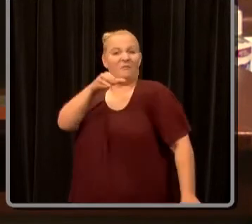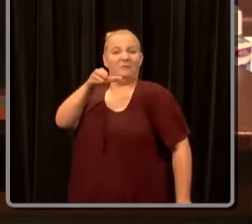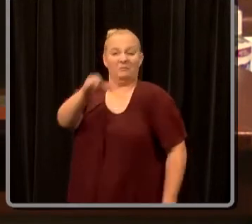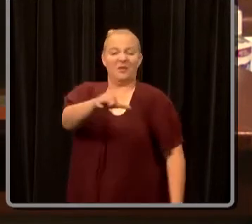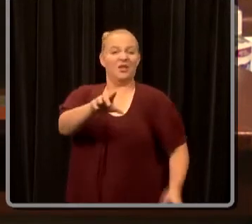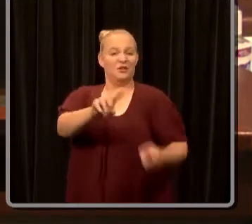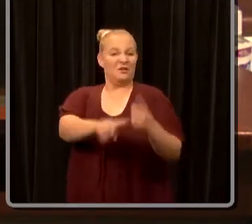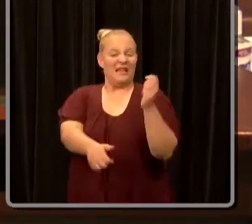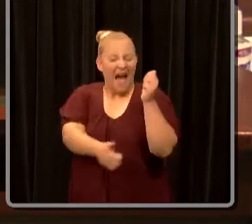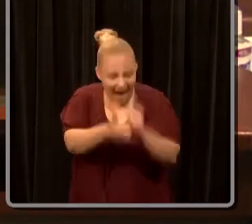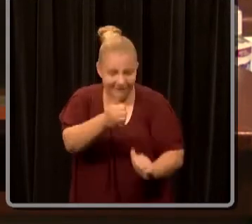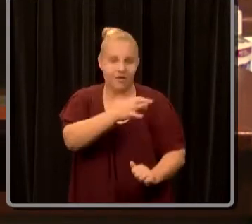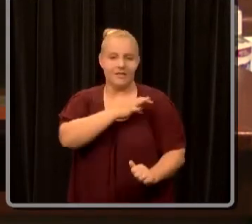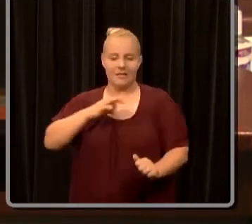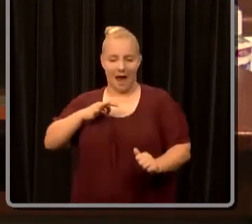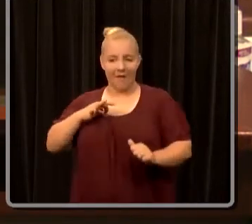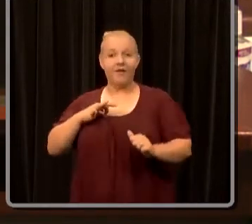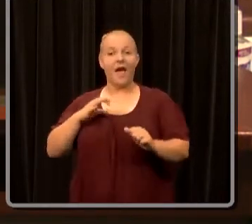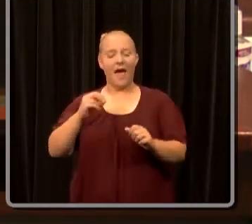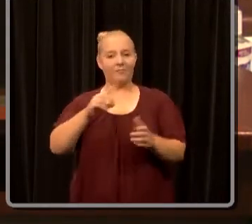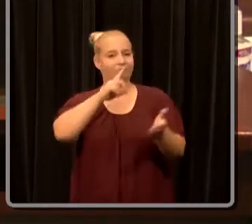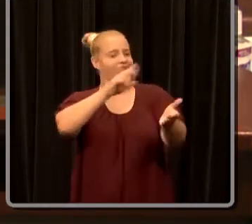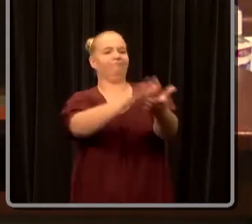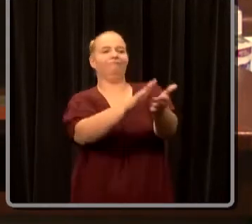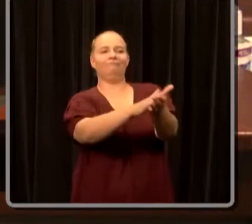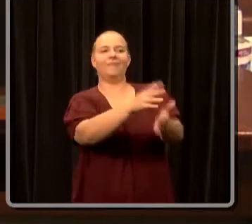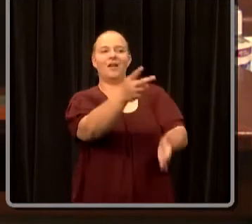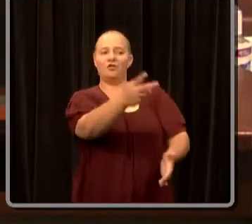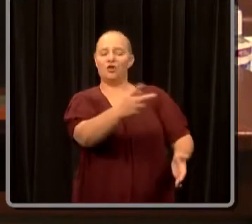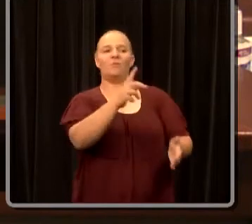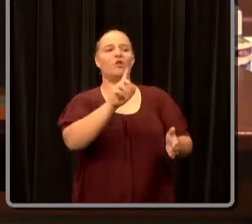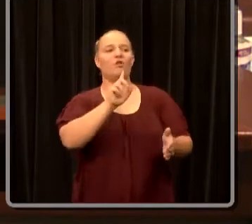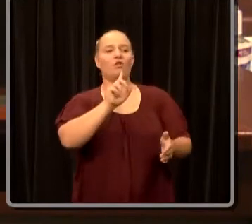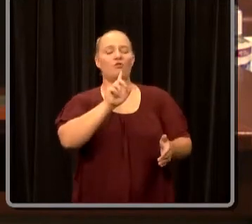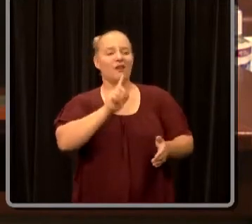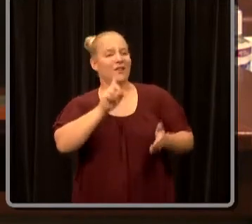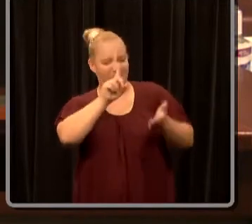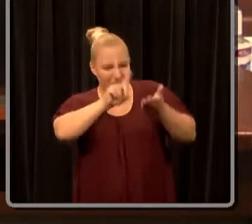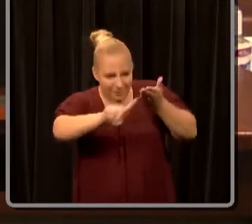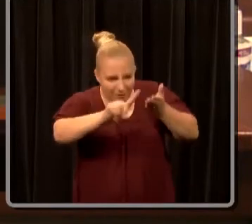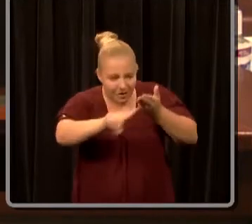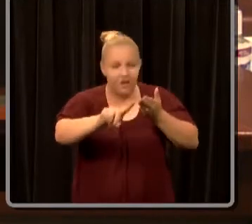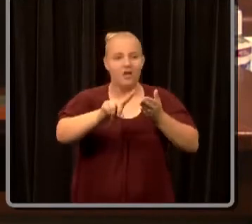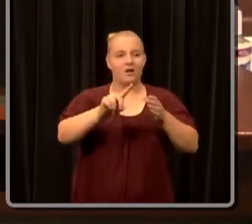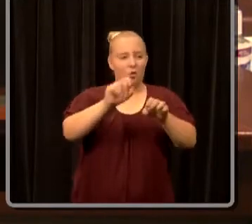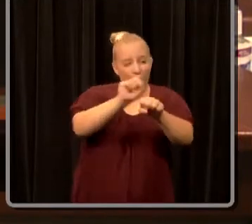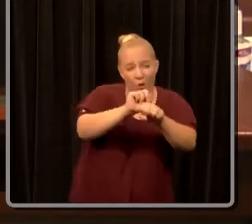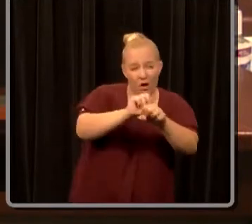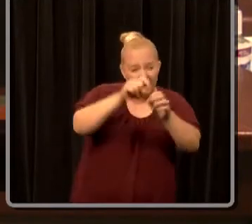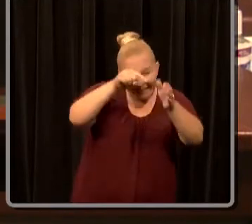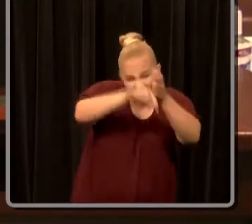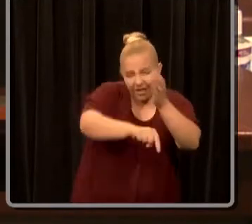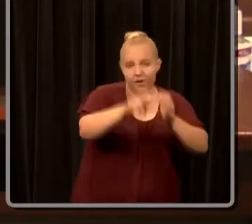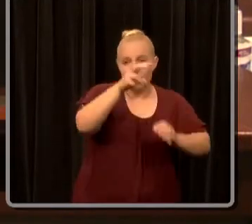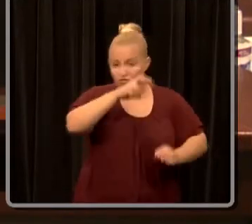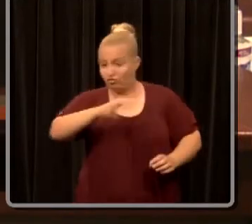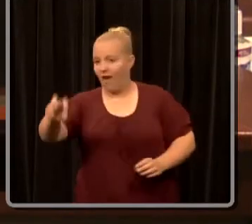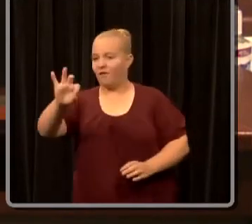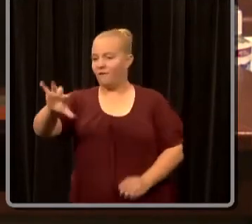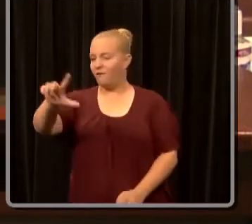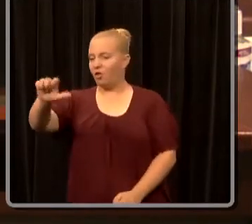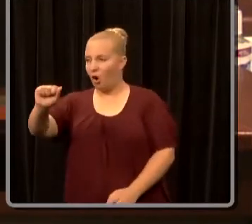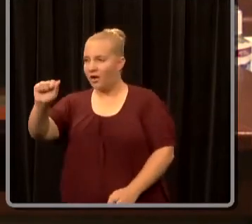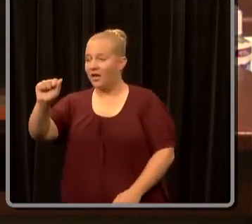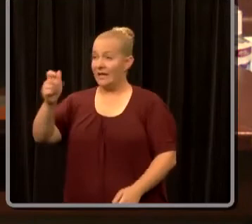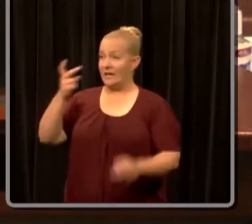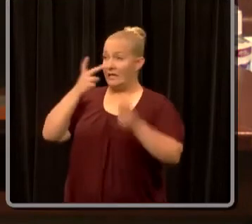hand, and kudos to them for really going the extra mile to dig into it, to do all the reference work, to traveling to Florida to be on the